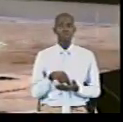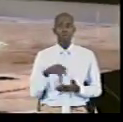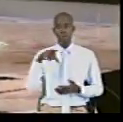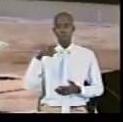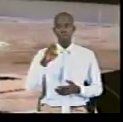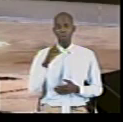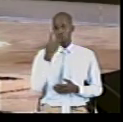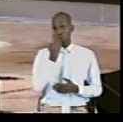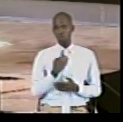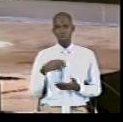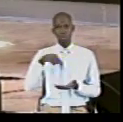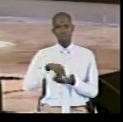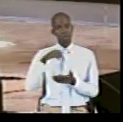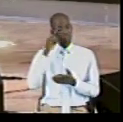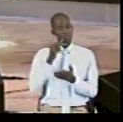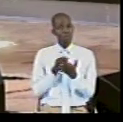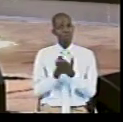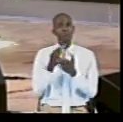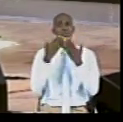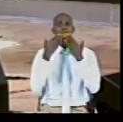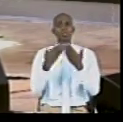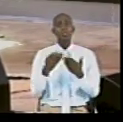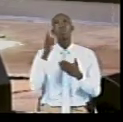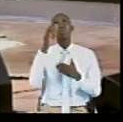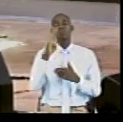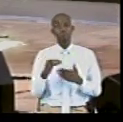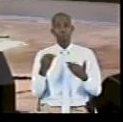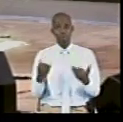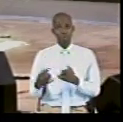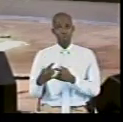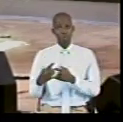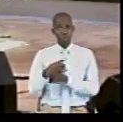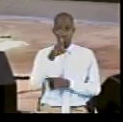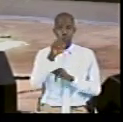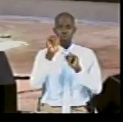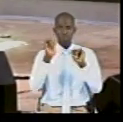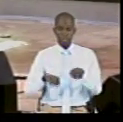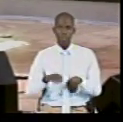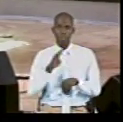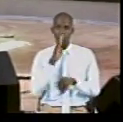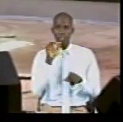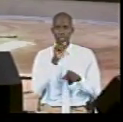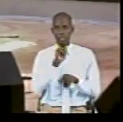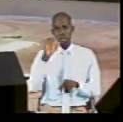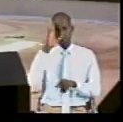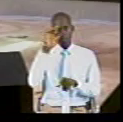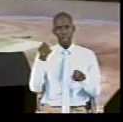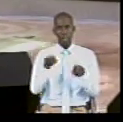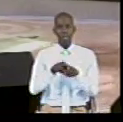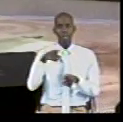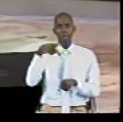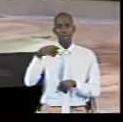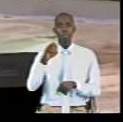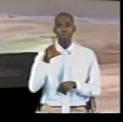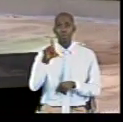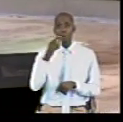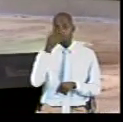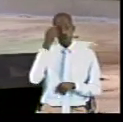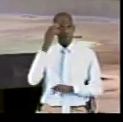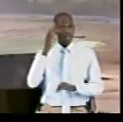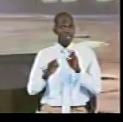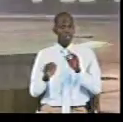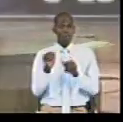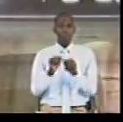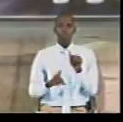truth. Thank God today you can be a man like that, because if everybody fell, who will